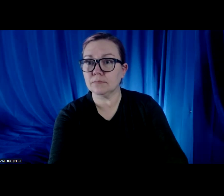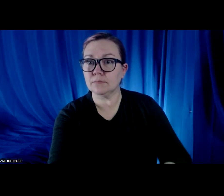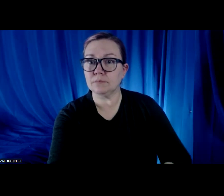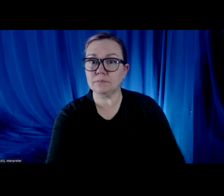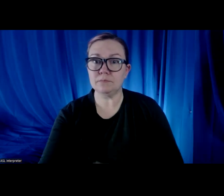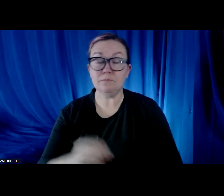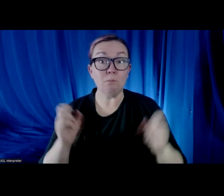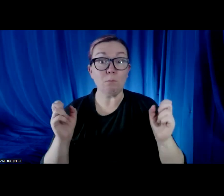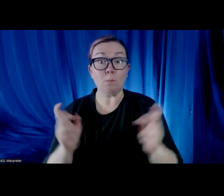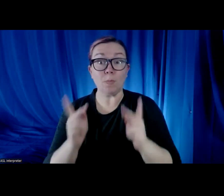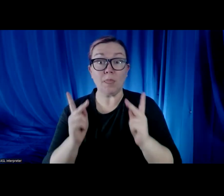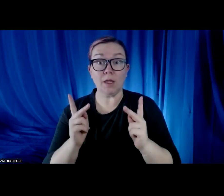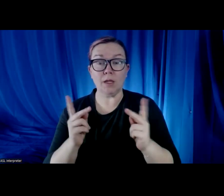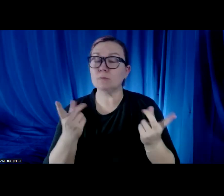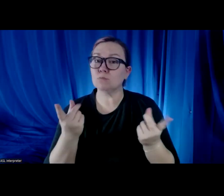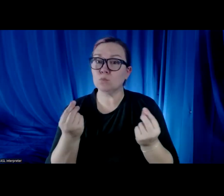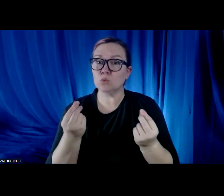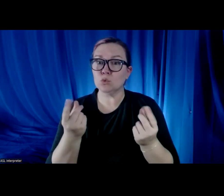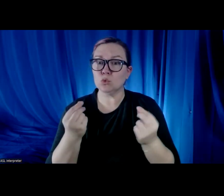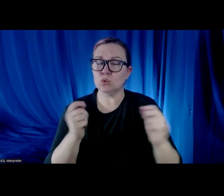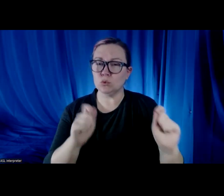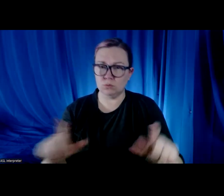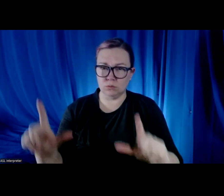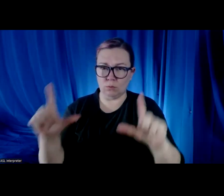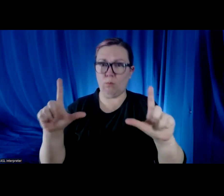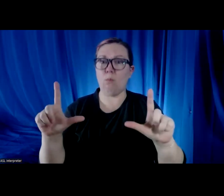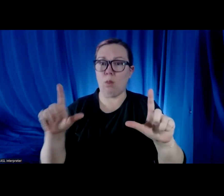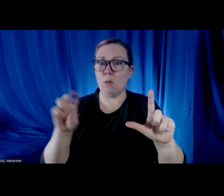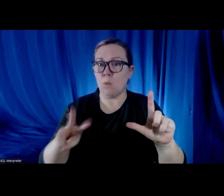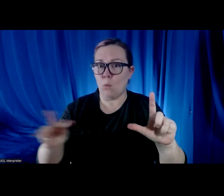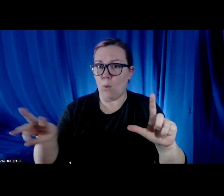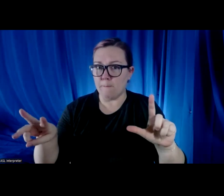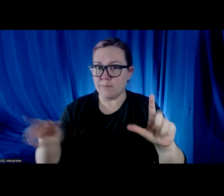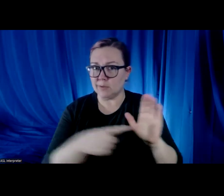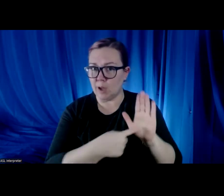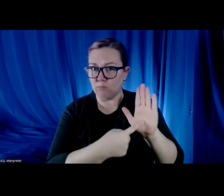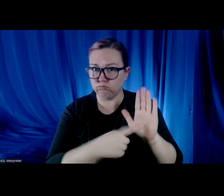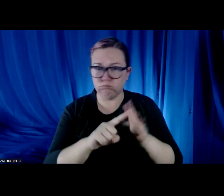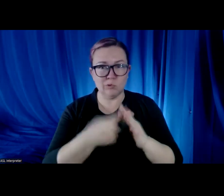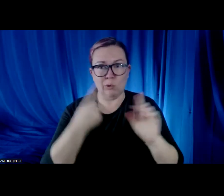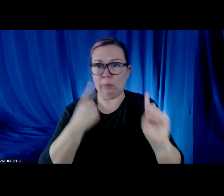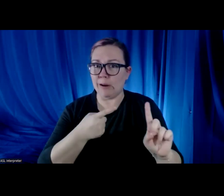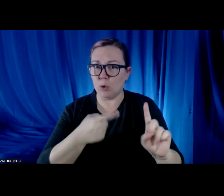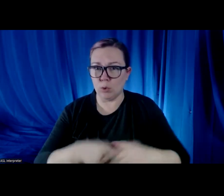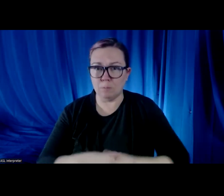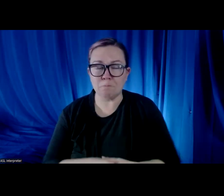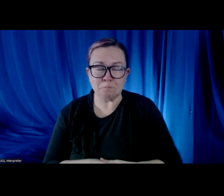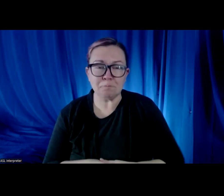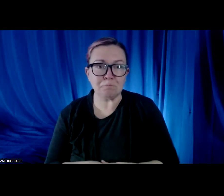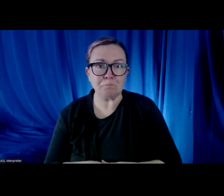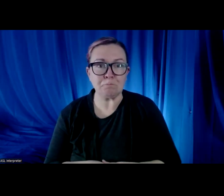so I'm just gonna pull up um, the website here and we'll start from there.